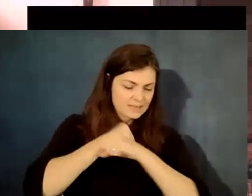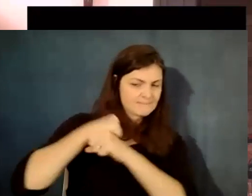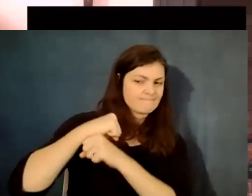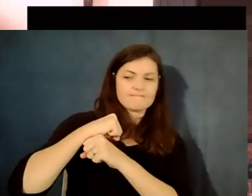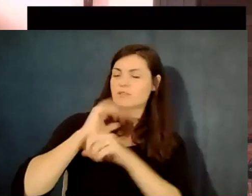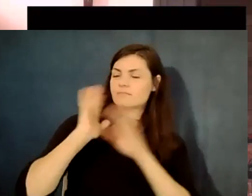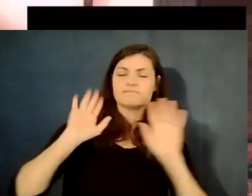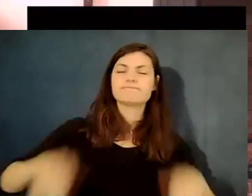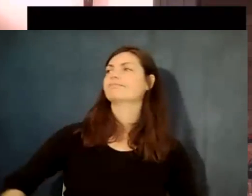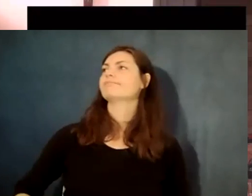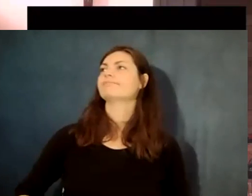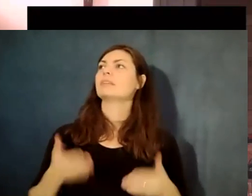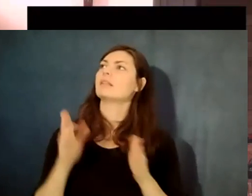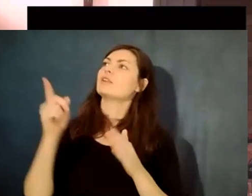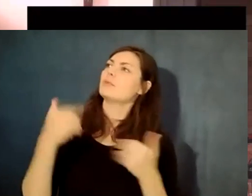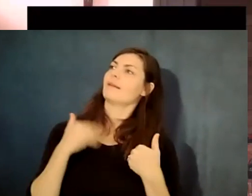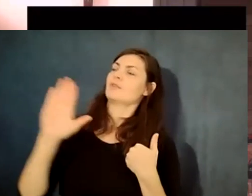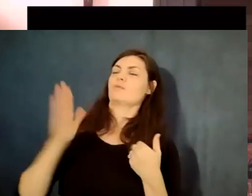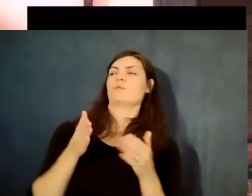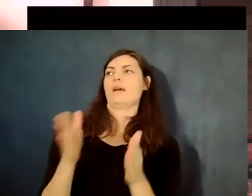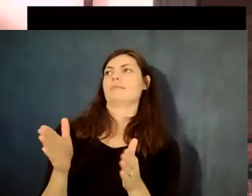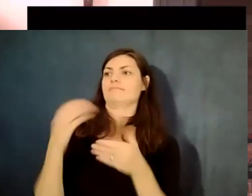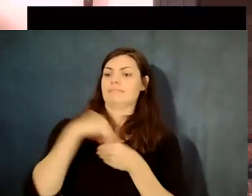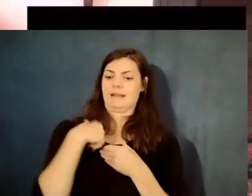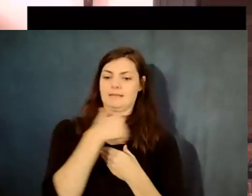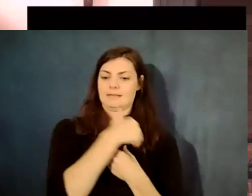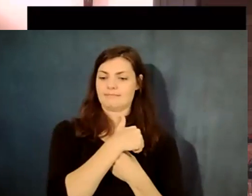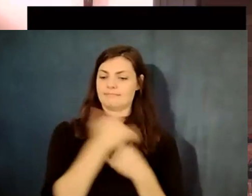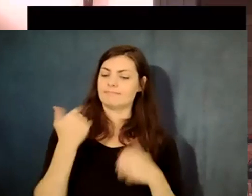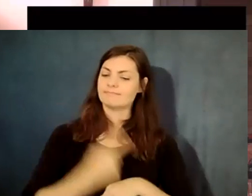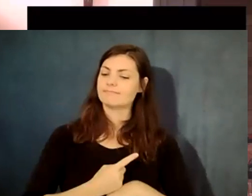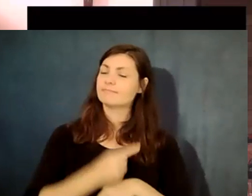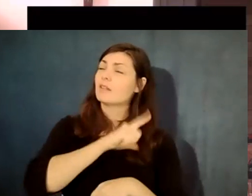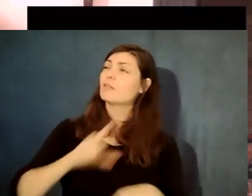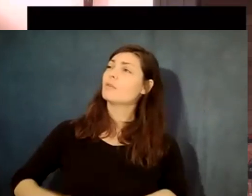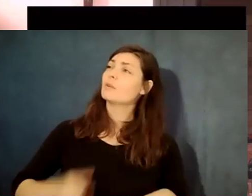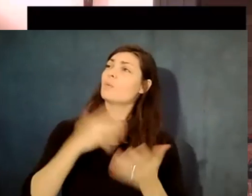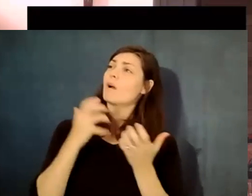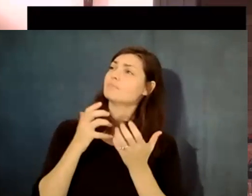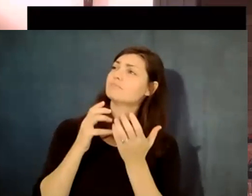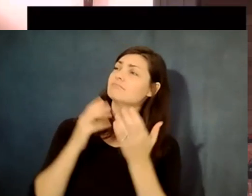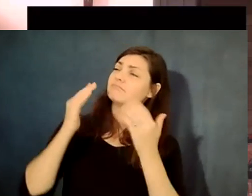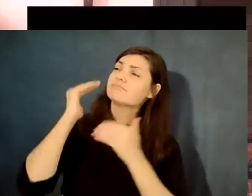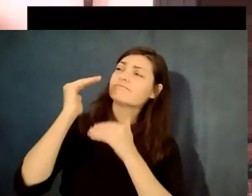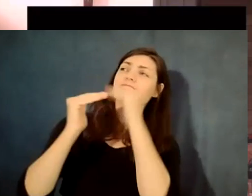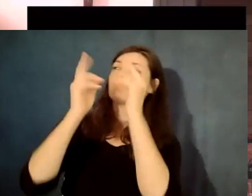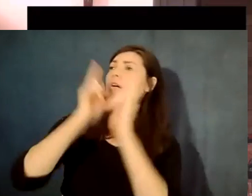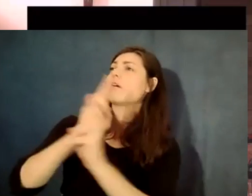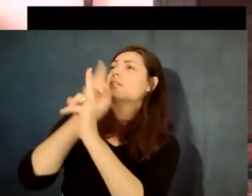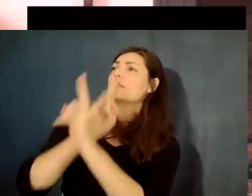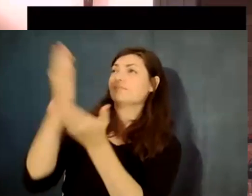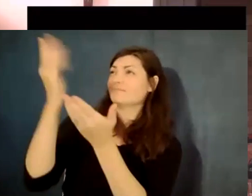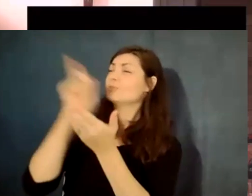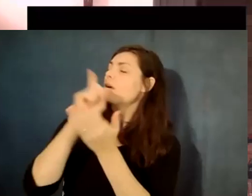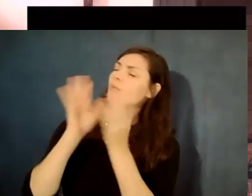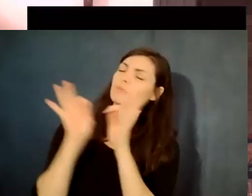what you desire to do. Have your way in us today. Lord, we want to lift up your name because you are worthy of all praise.